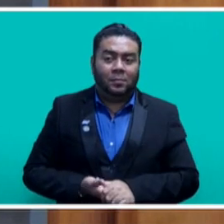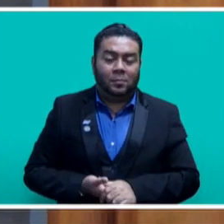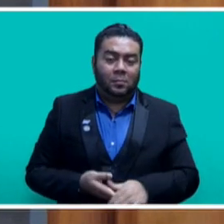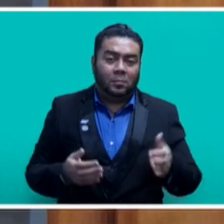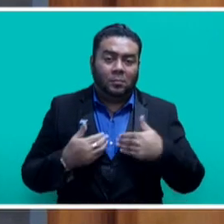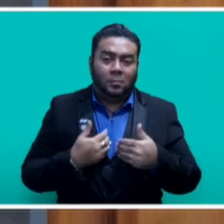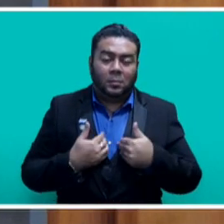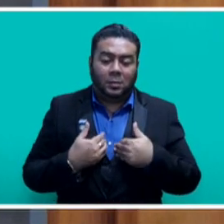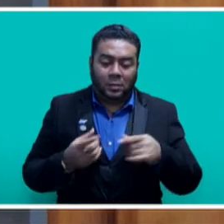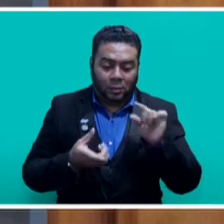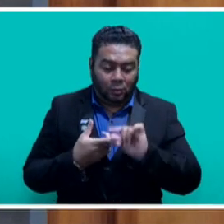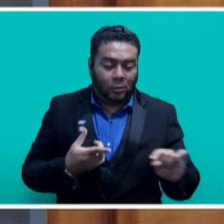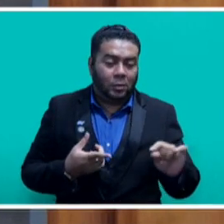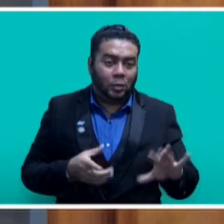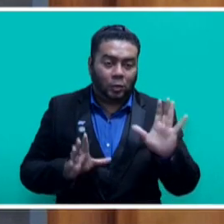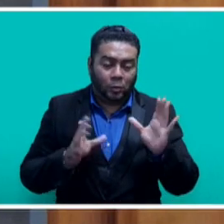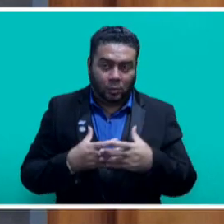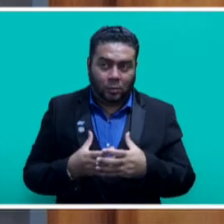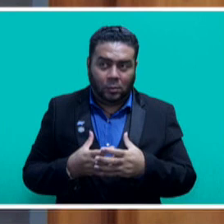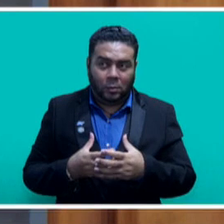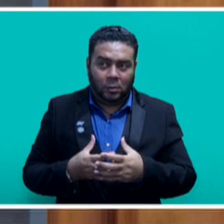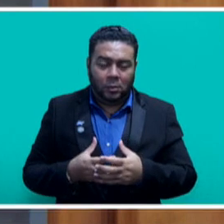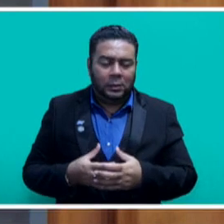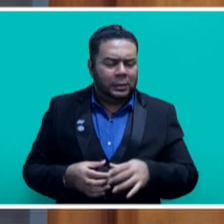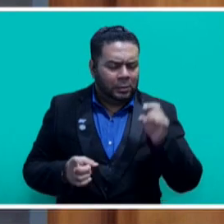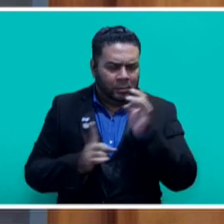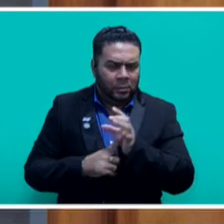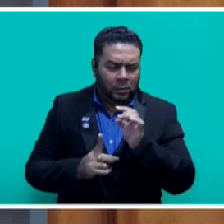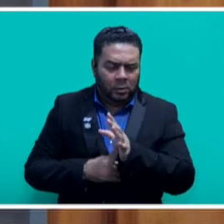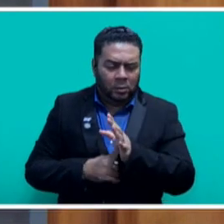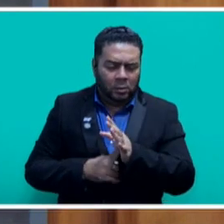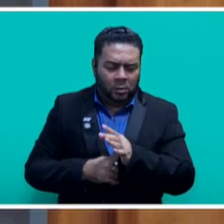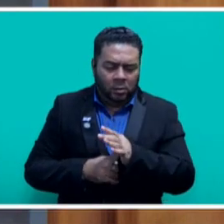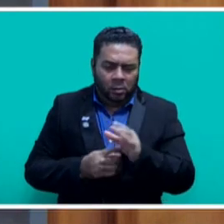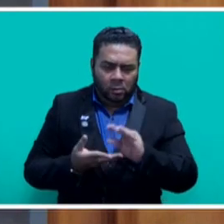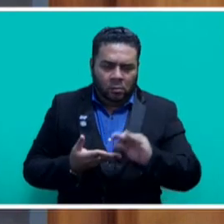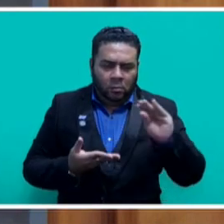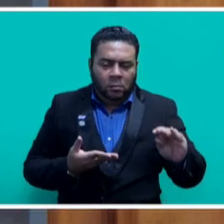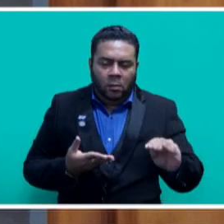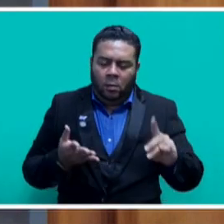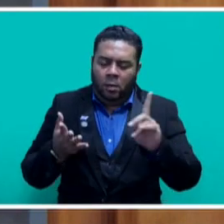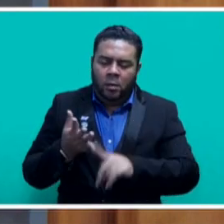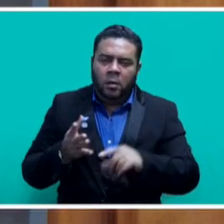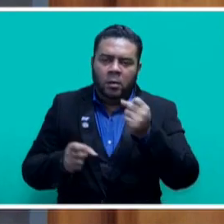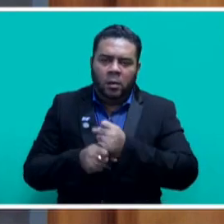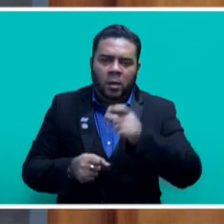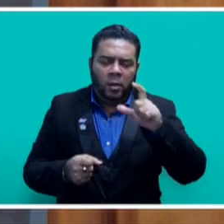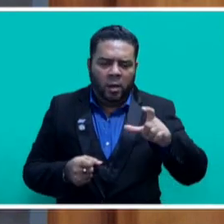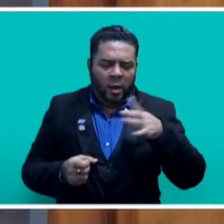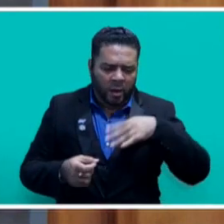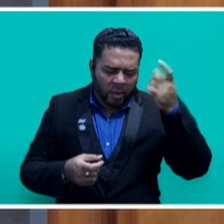University Grant Committee of Fiji as significant input. The UGC determines member